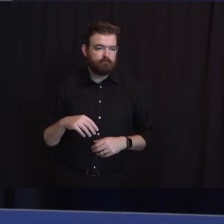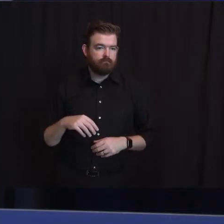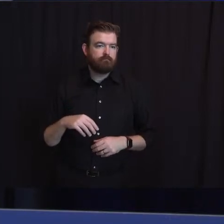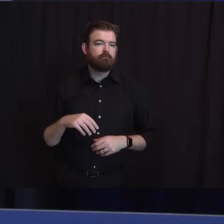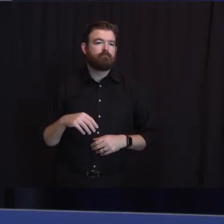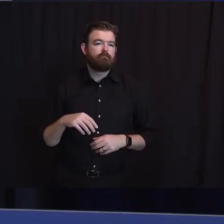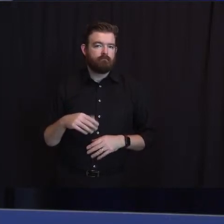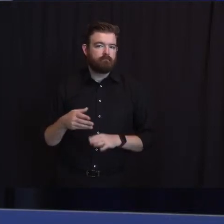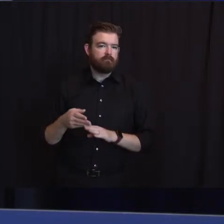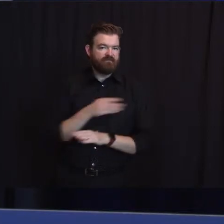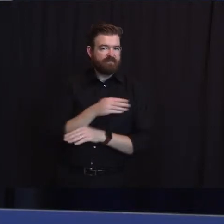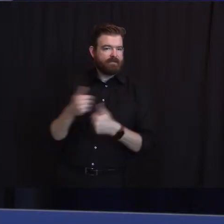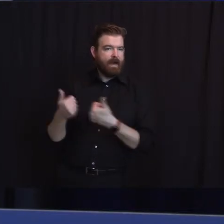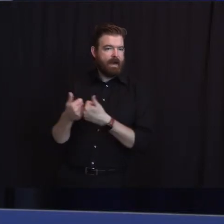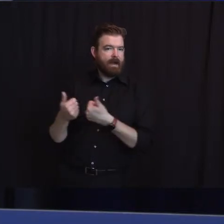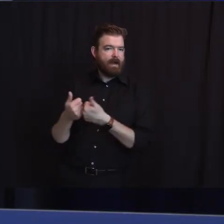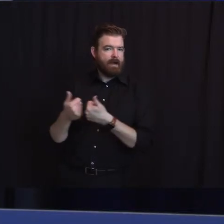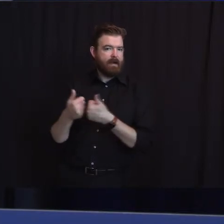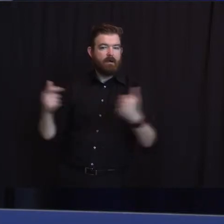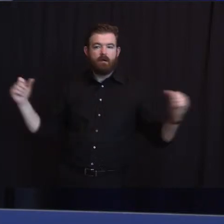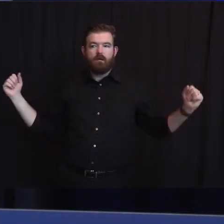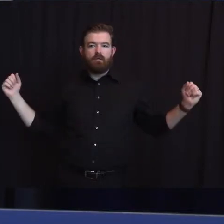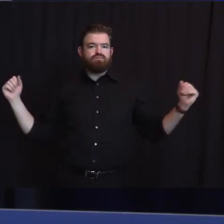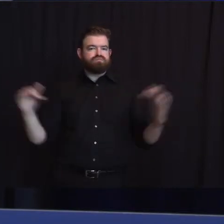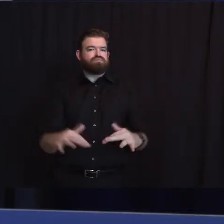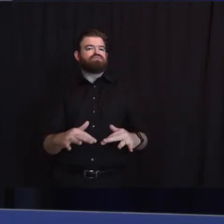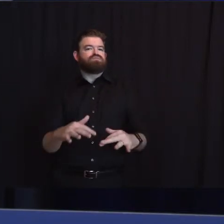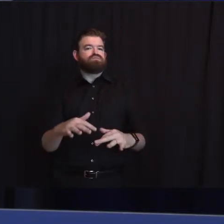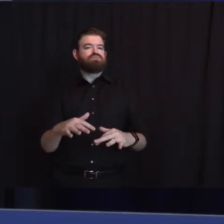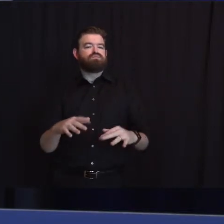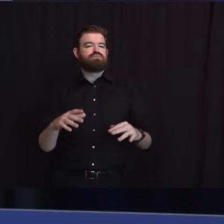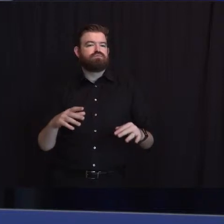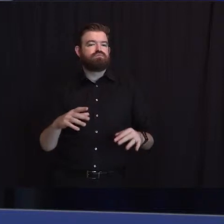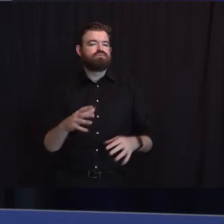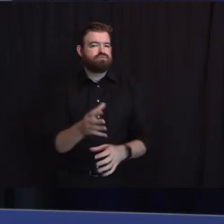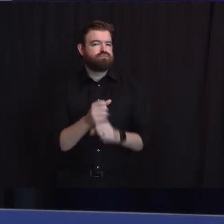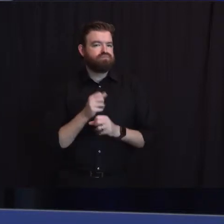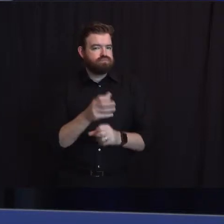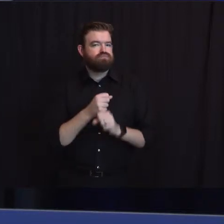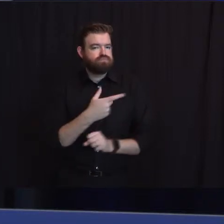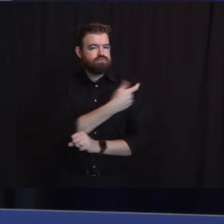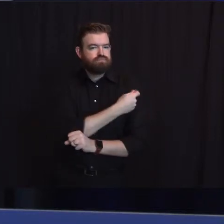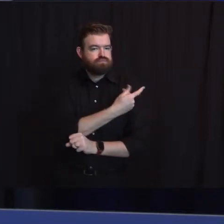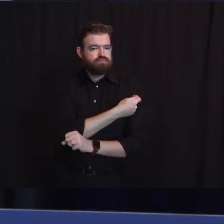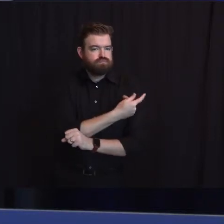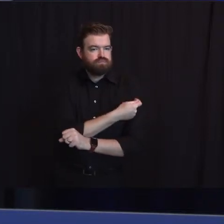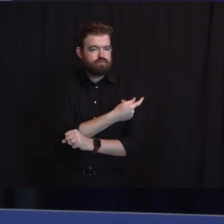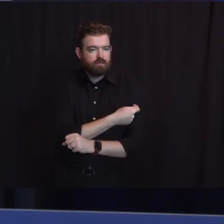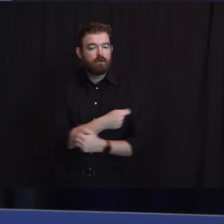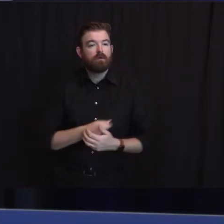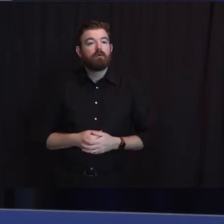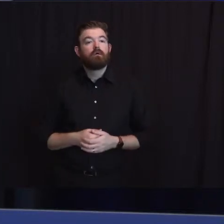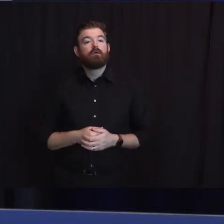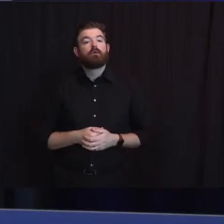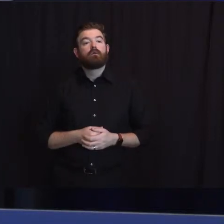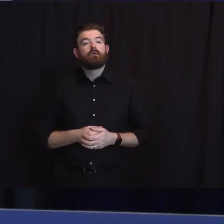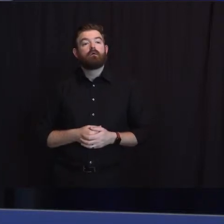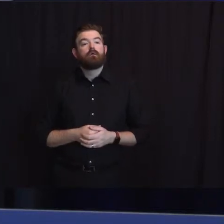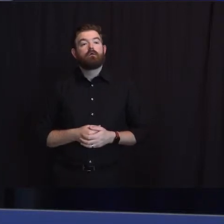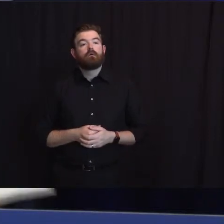public. Our COVID-19 Community Corps will be canvassing the neighborhood and will be on site to answer any